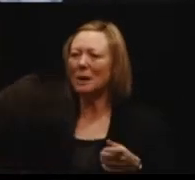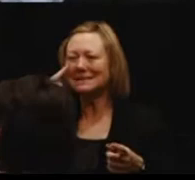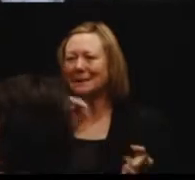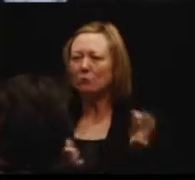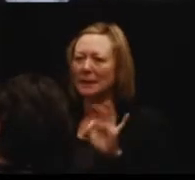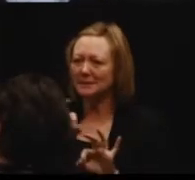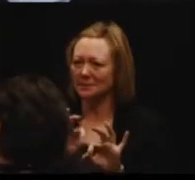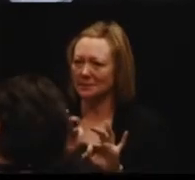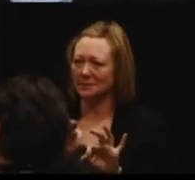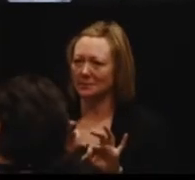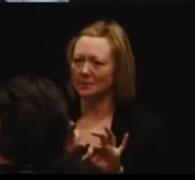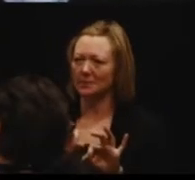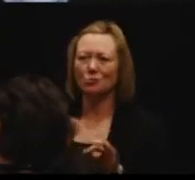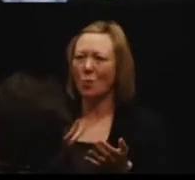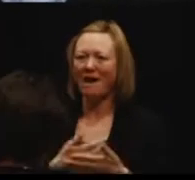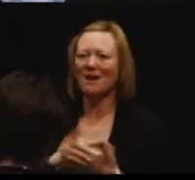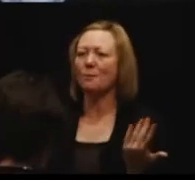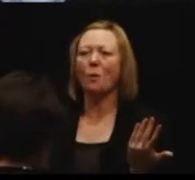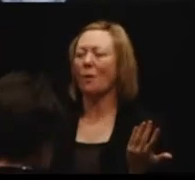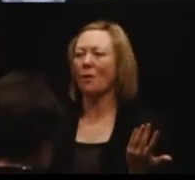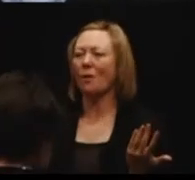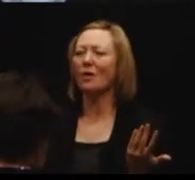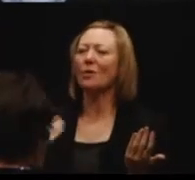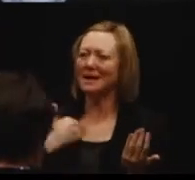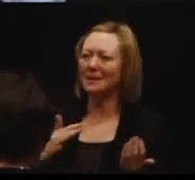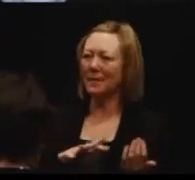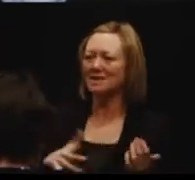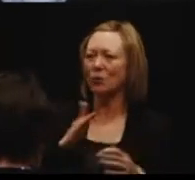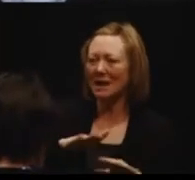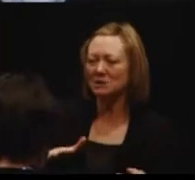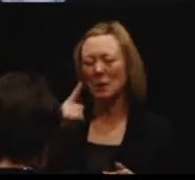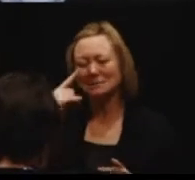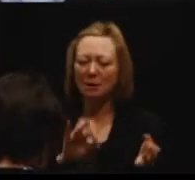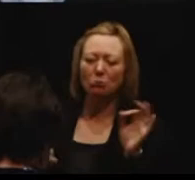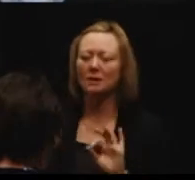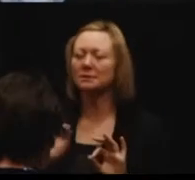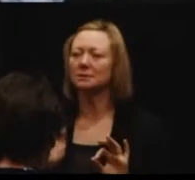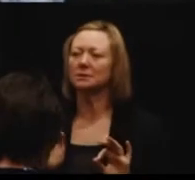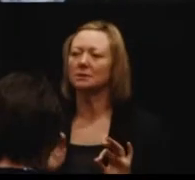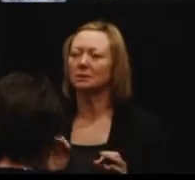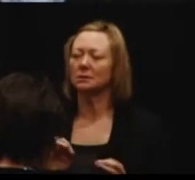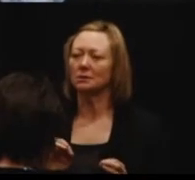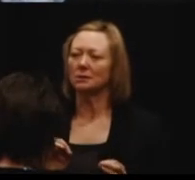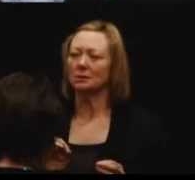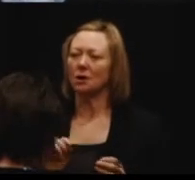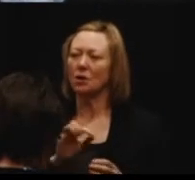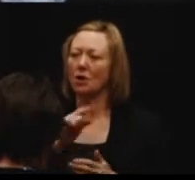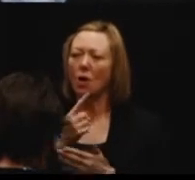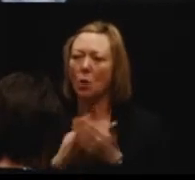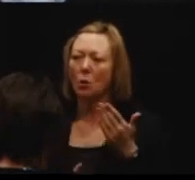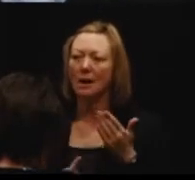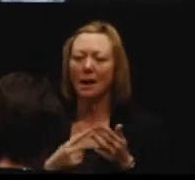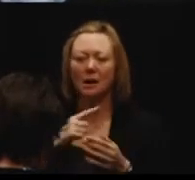about creating these spaces where kids can actually experiment, and it's not just about the electronics,